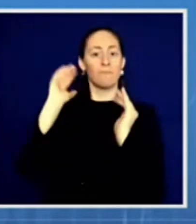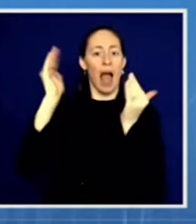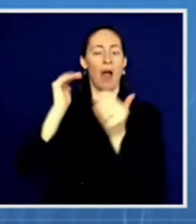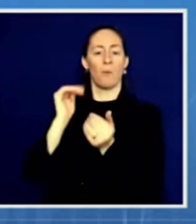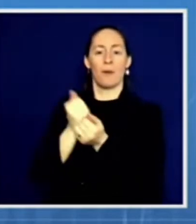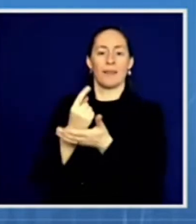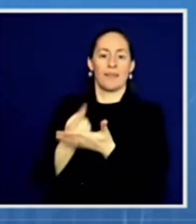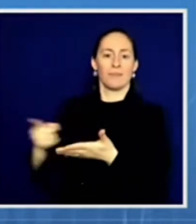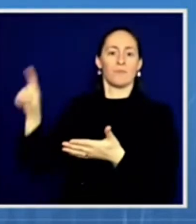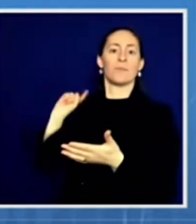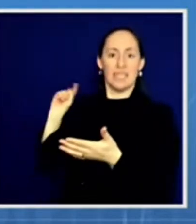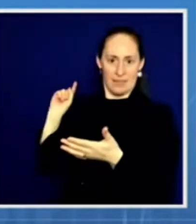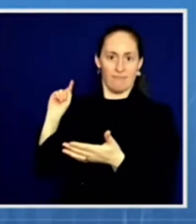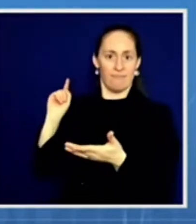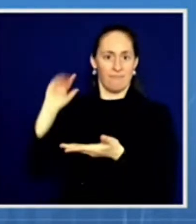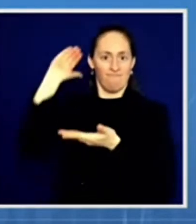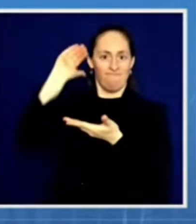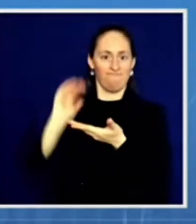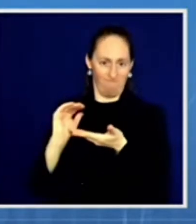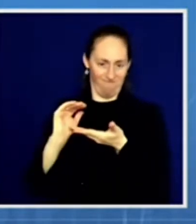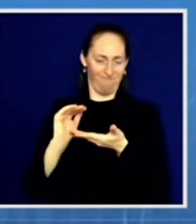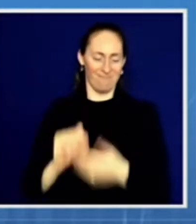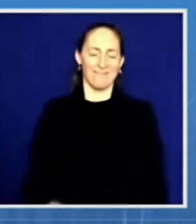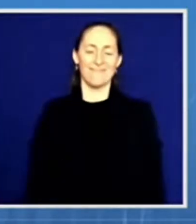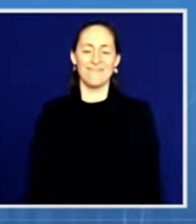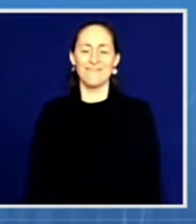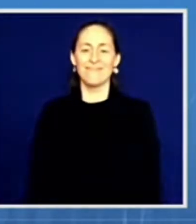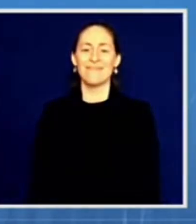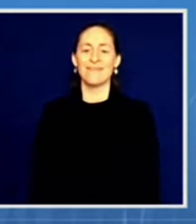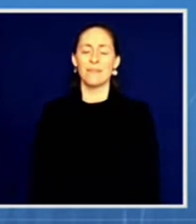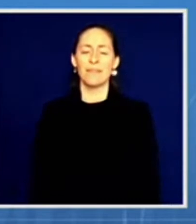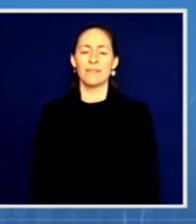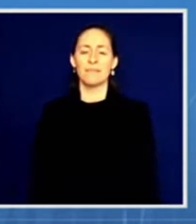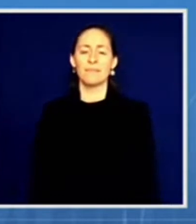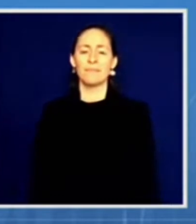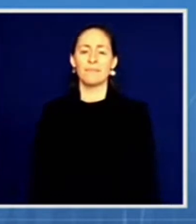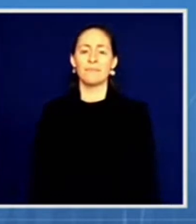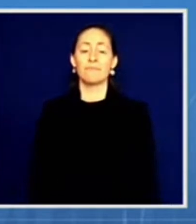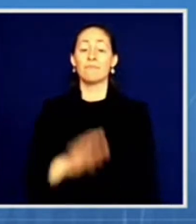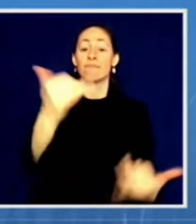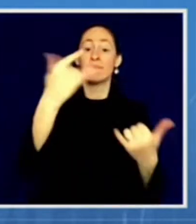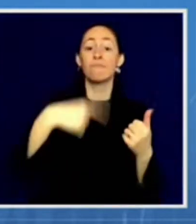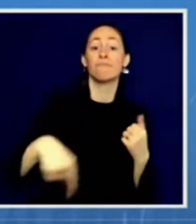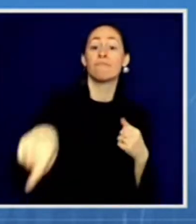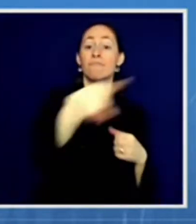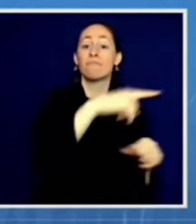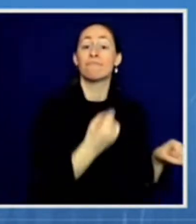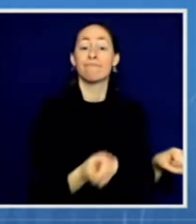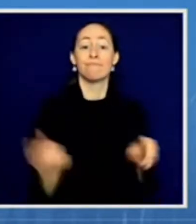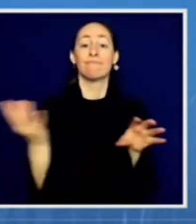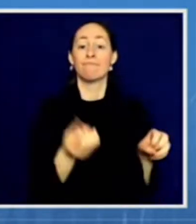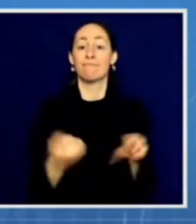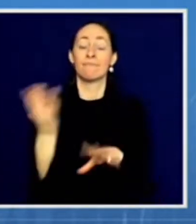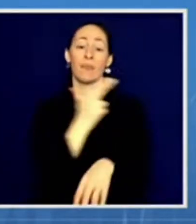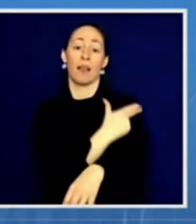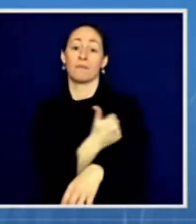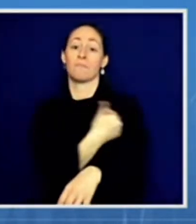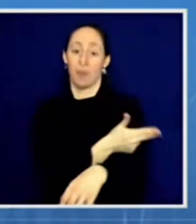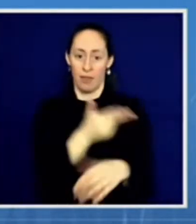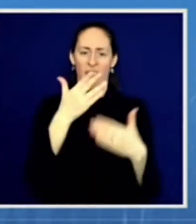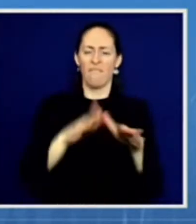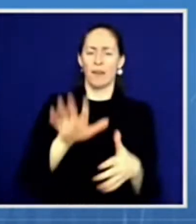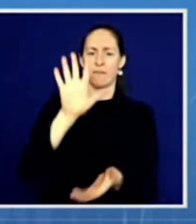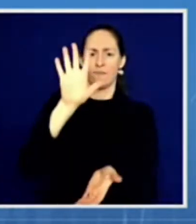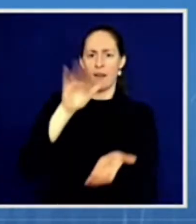of hospital admissions is just over 5,050. Again, a positive sign with a decrease of almost 10% from